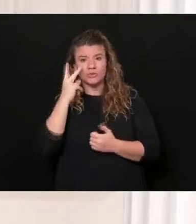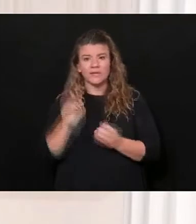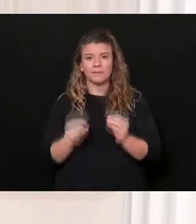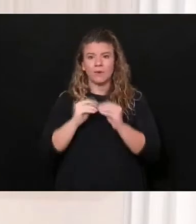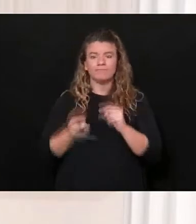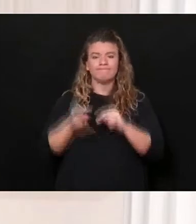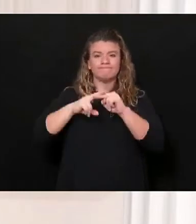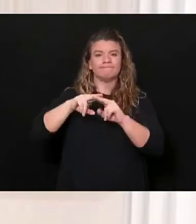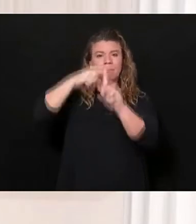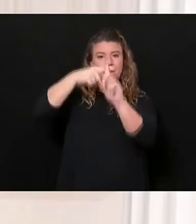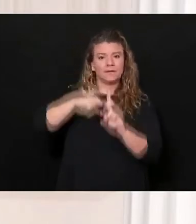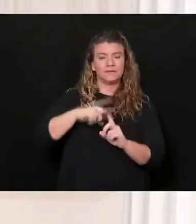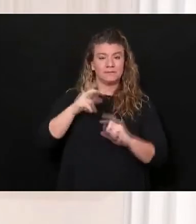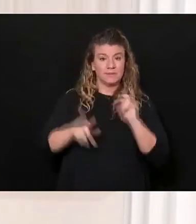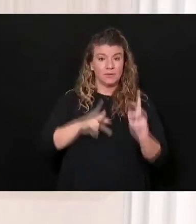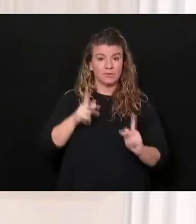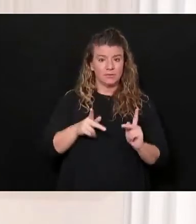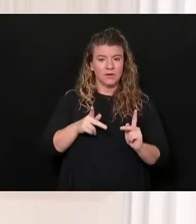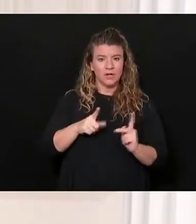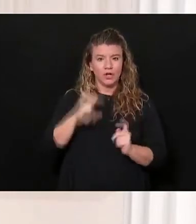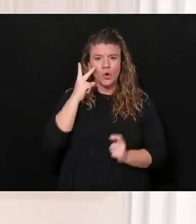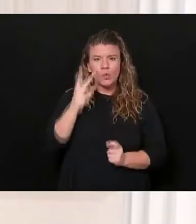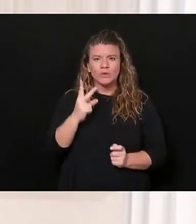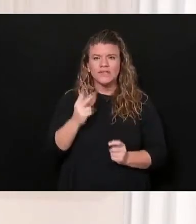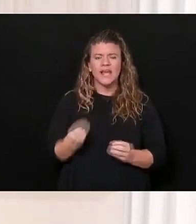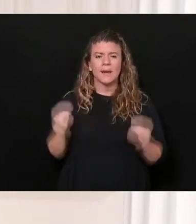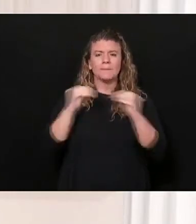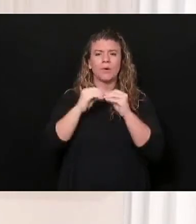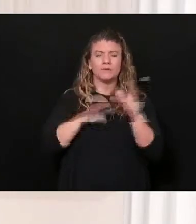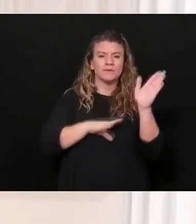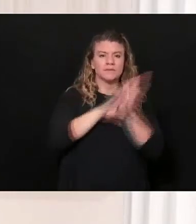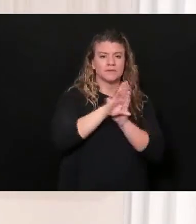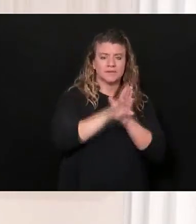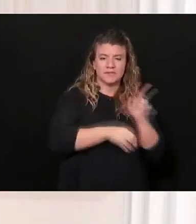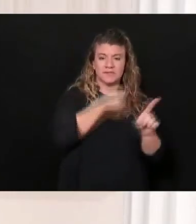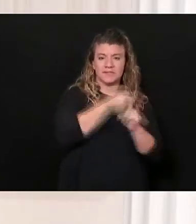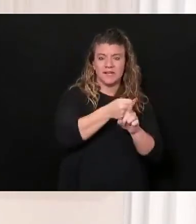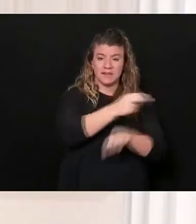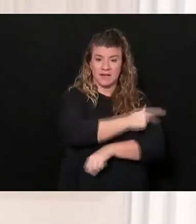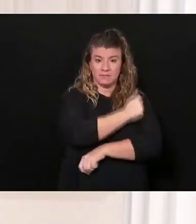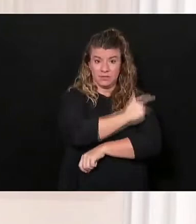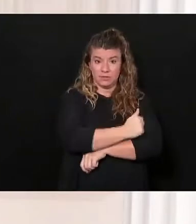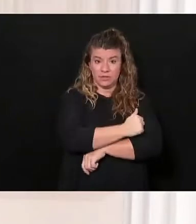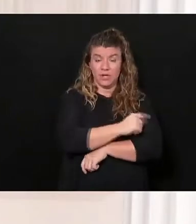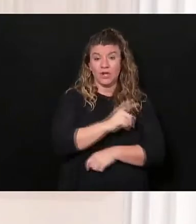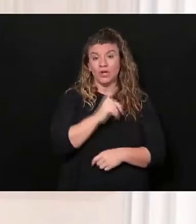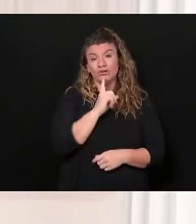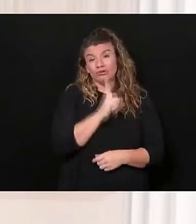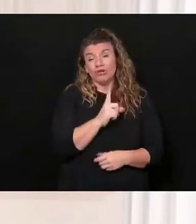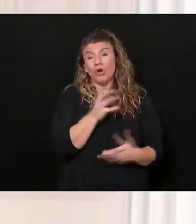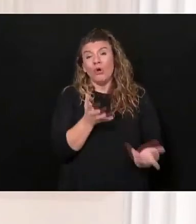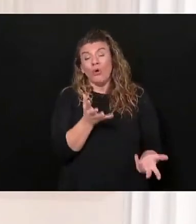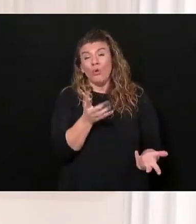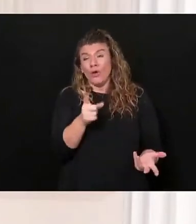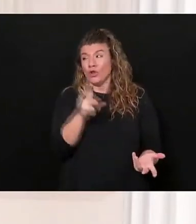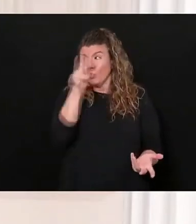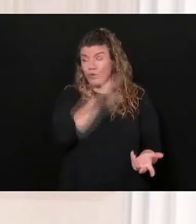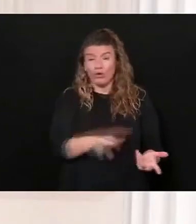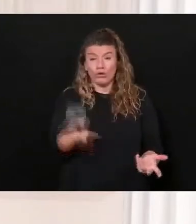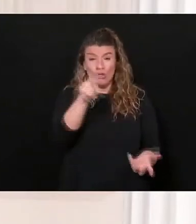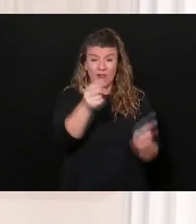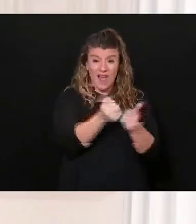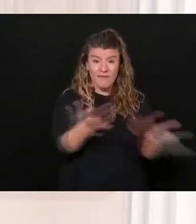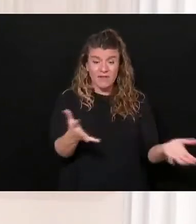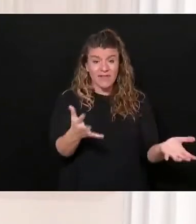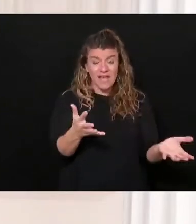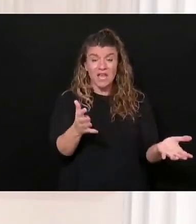and you start to see a bit of a surge at the hospital level. So all in all, West Virginia, you're doing